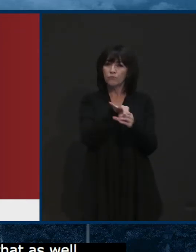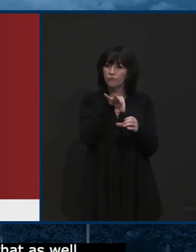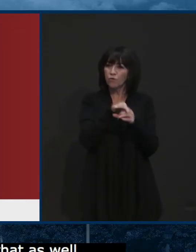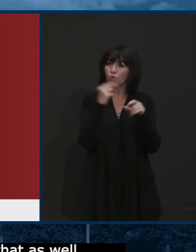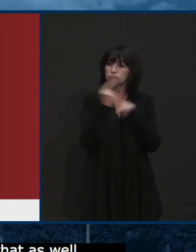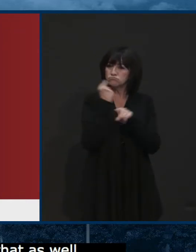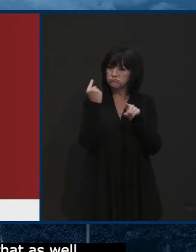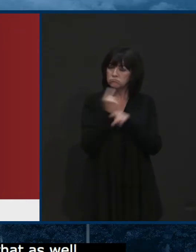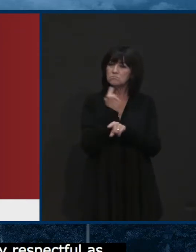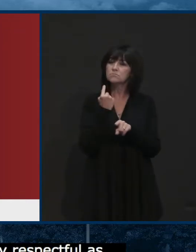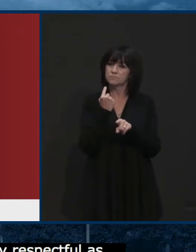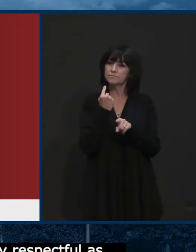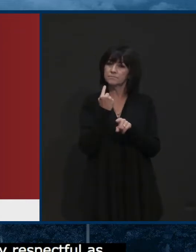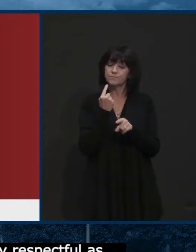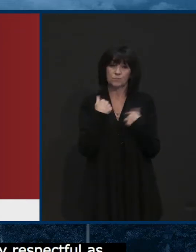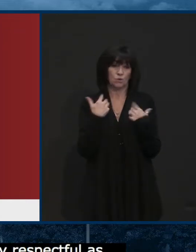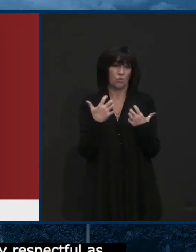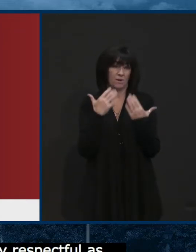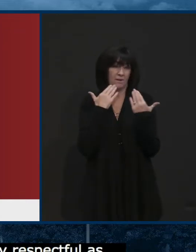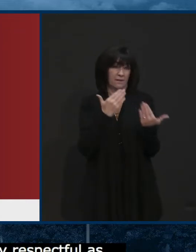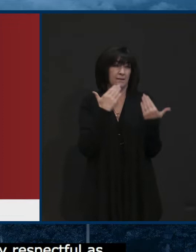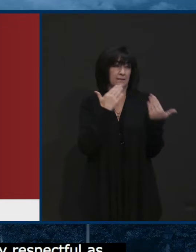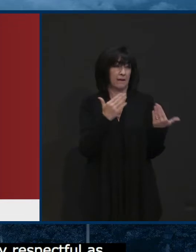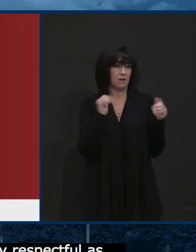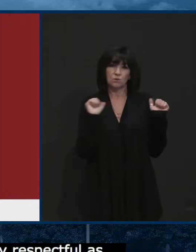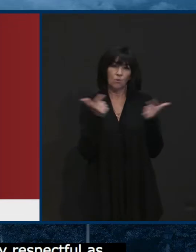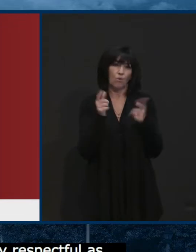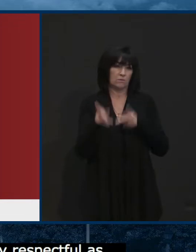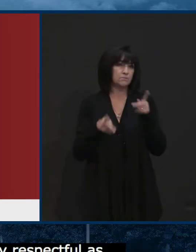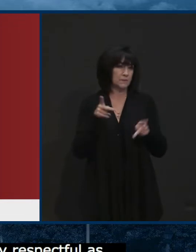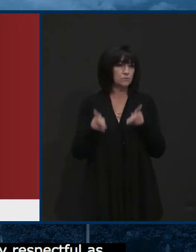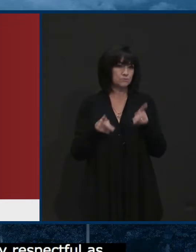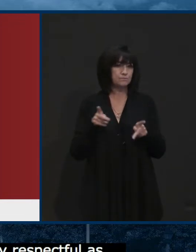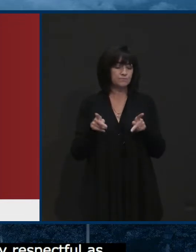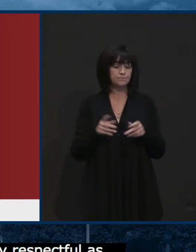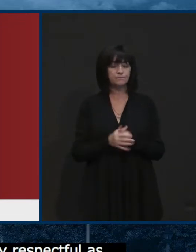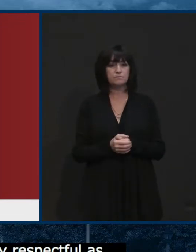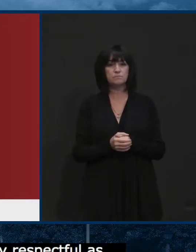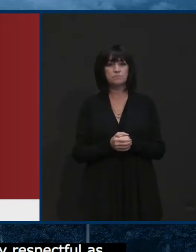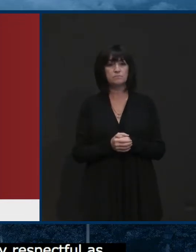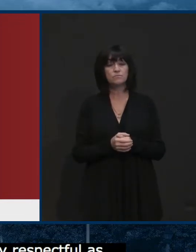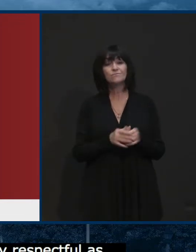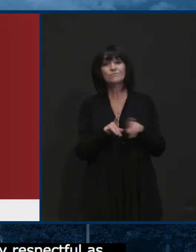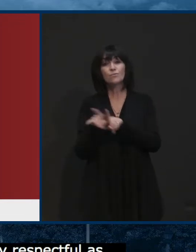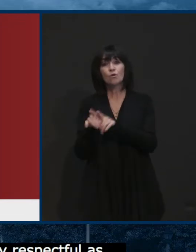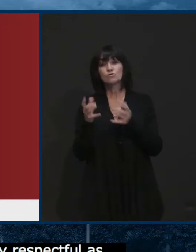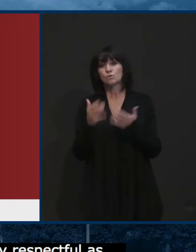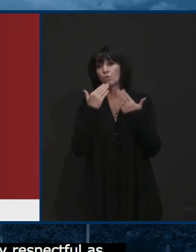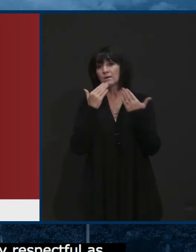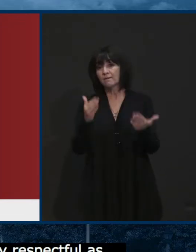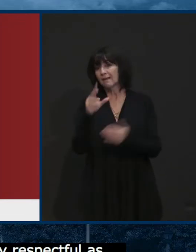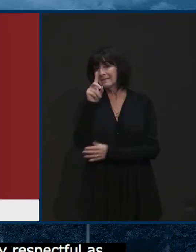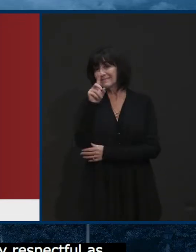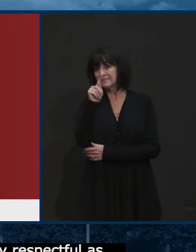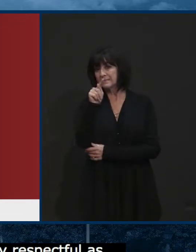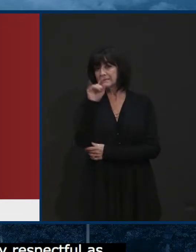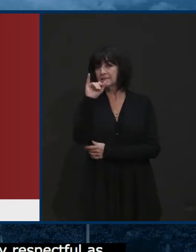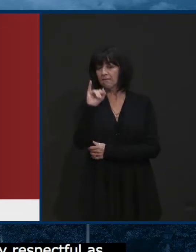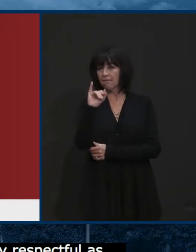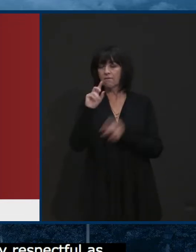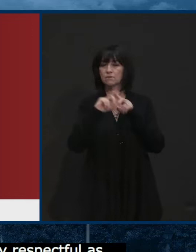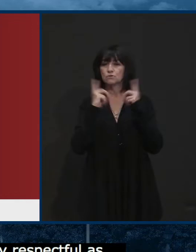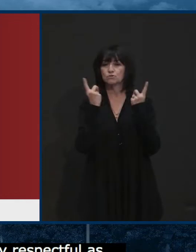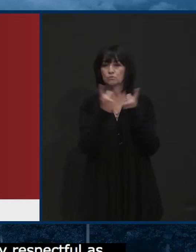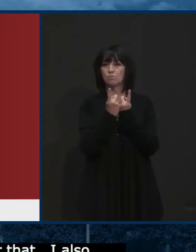really everybody for that. I also want to thank our DTI, Department of